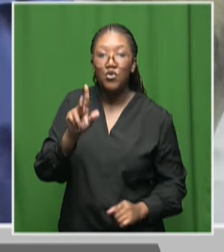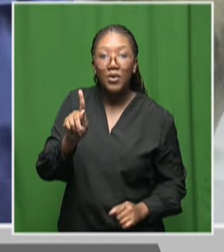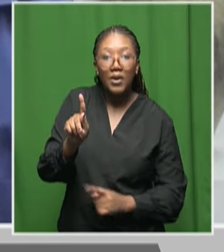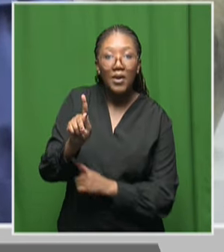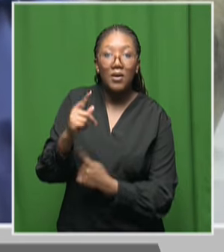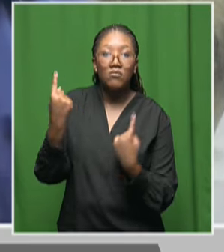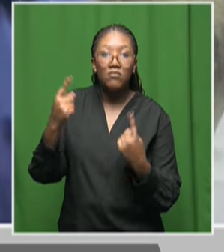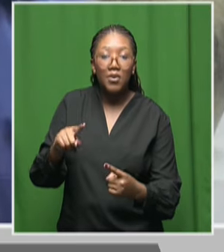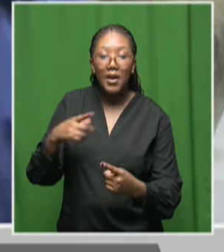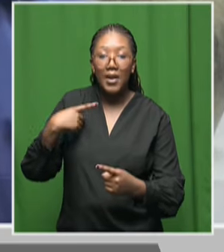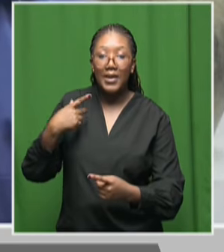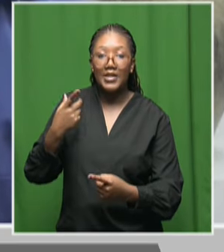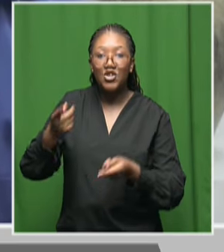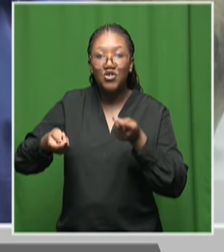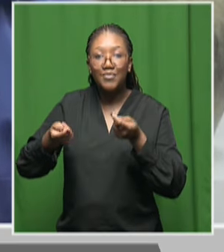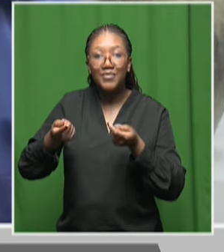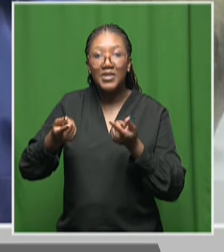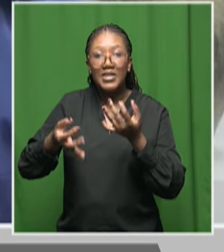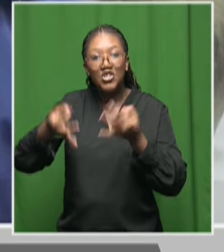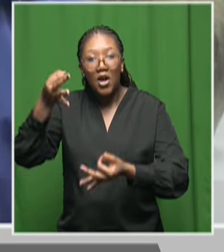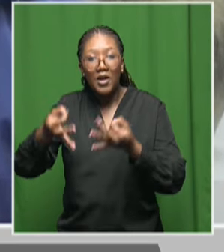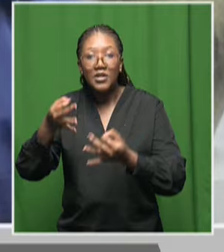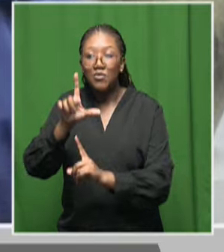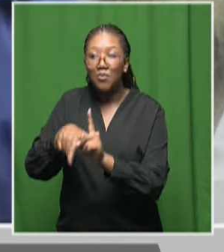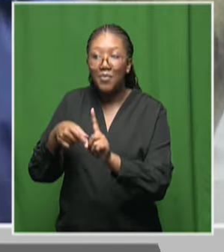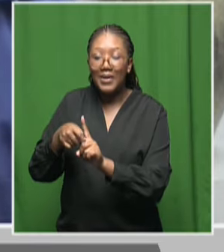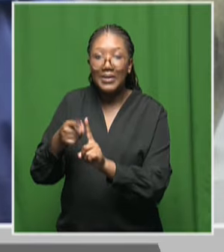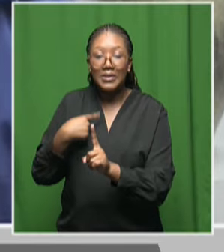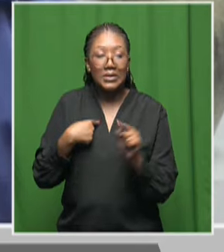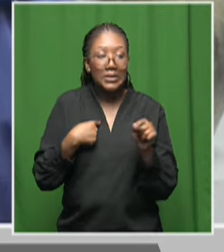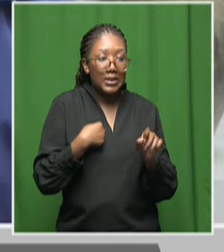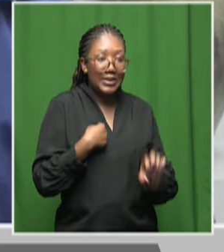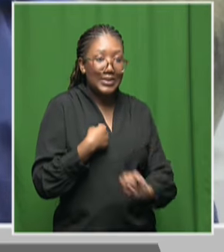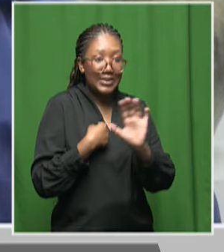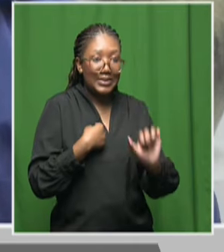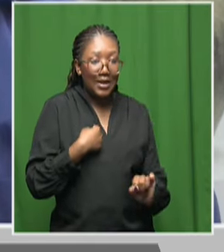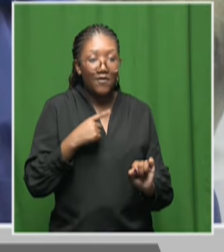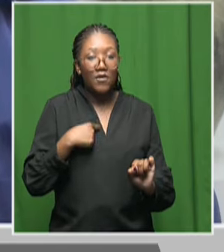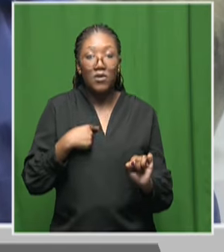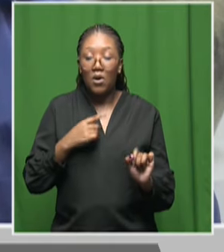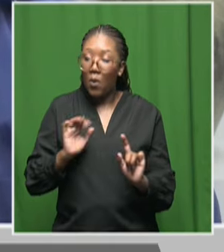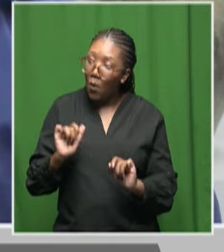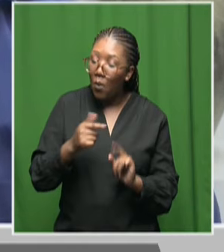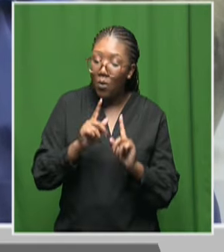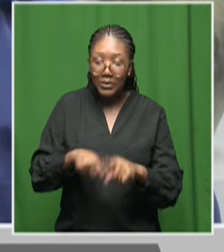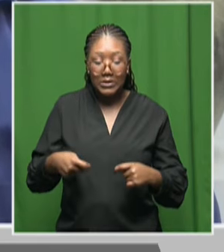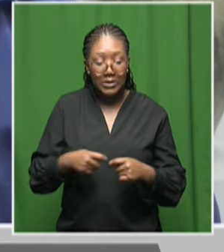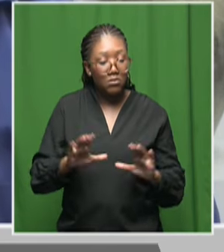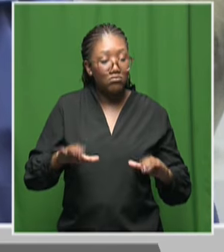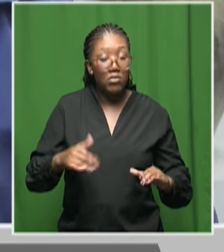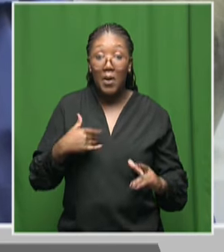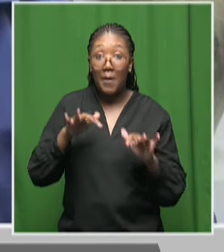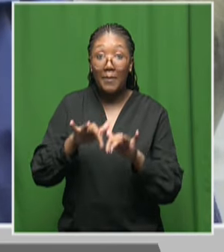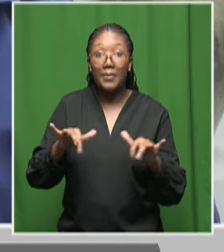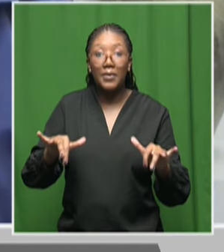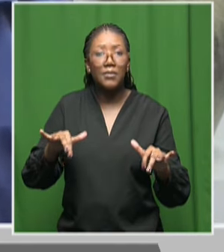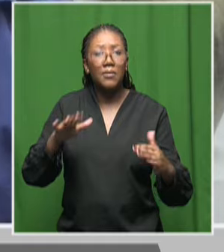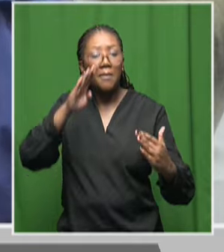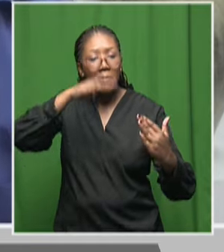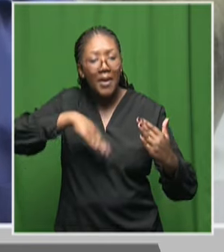South African judges, and they go through all of the entries, which range is anywhere from